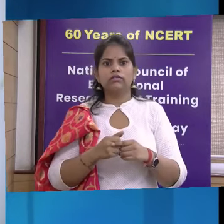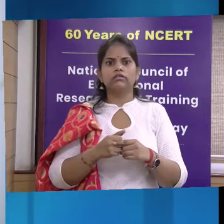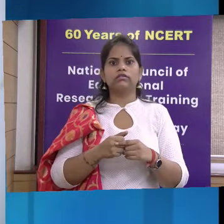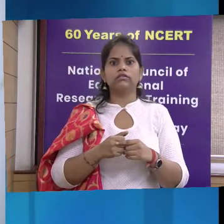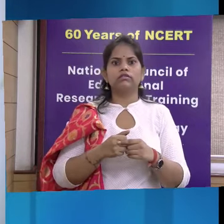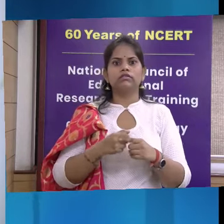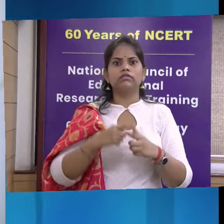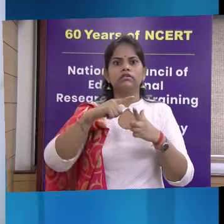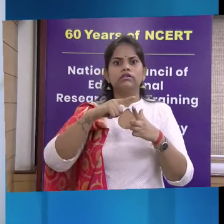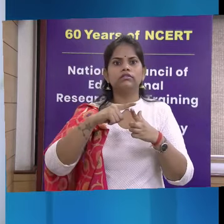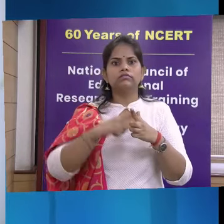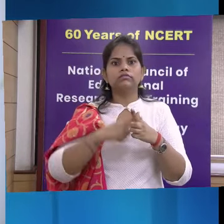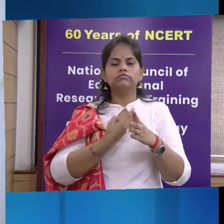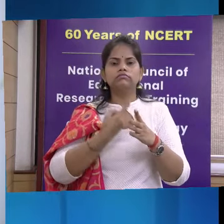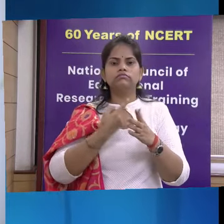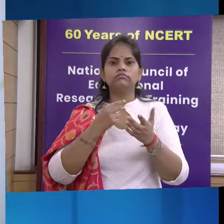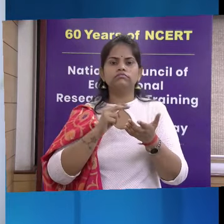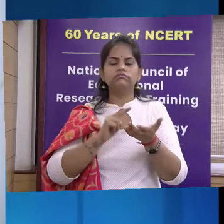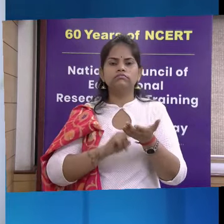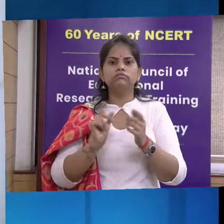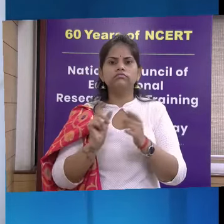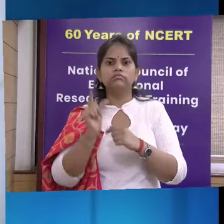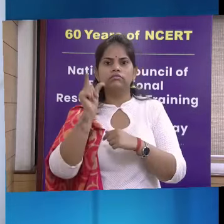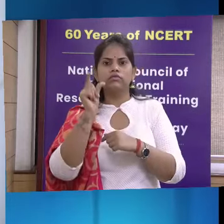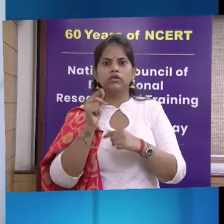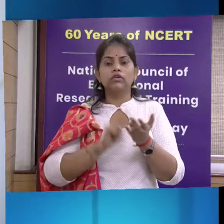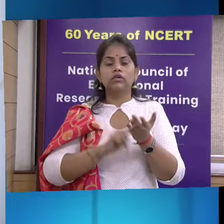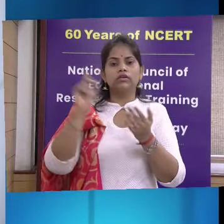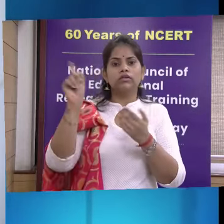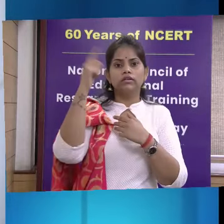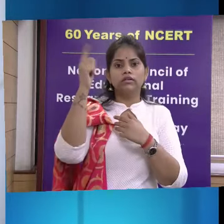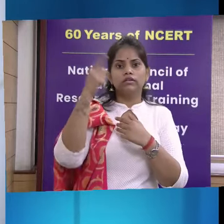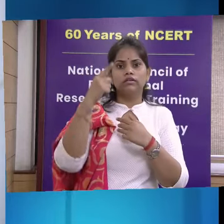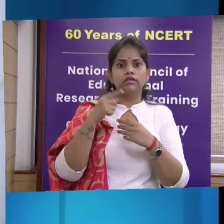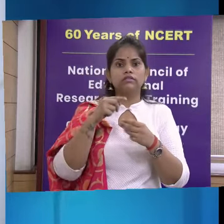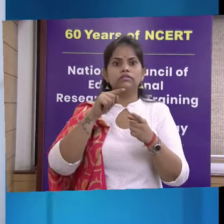and Mathematics Exhibition, ICT